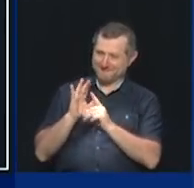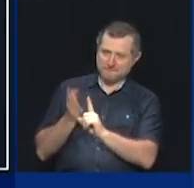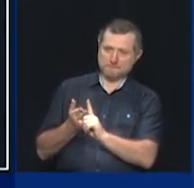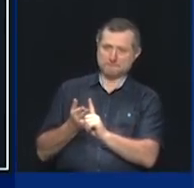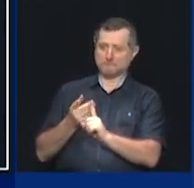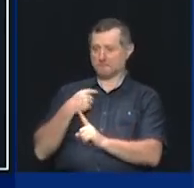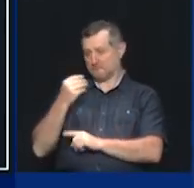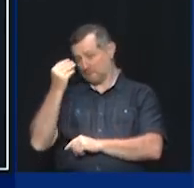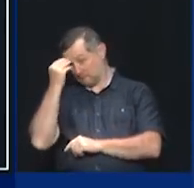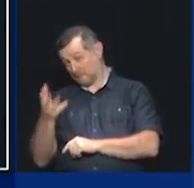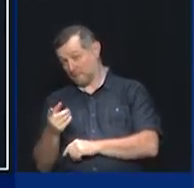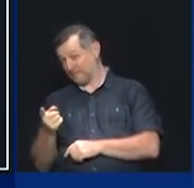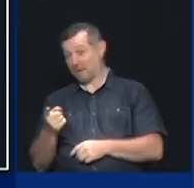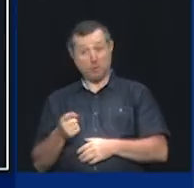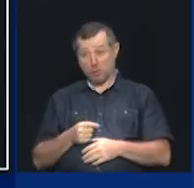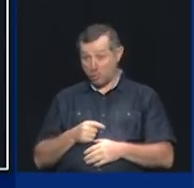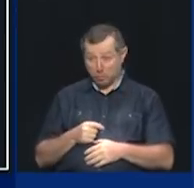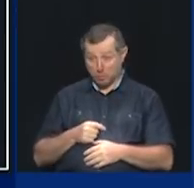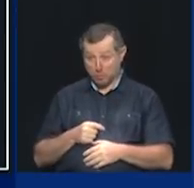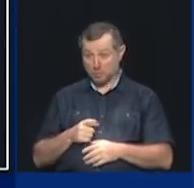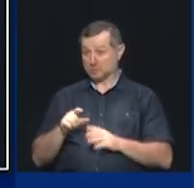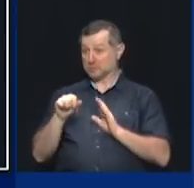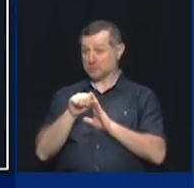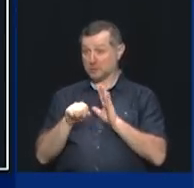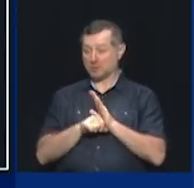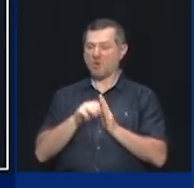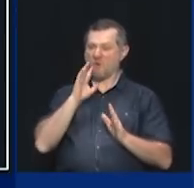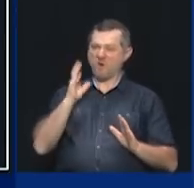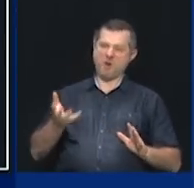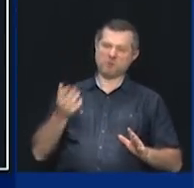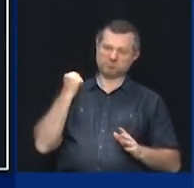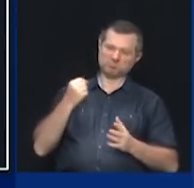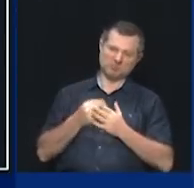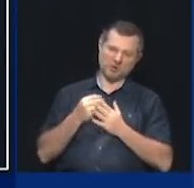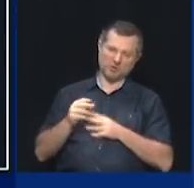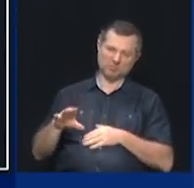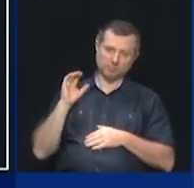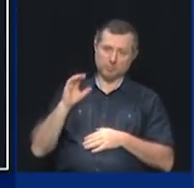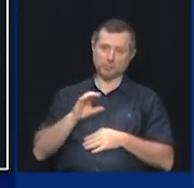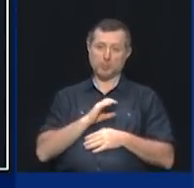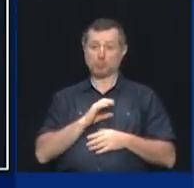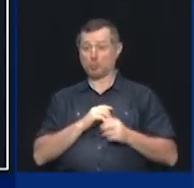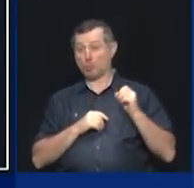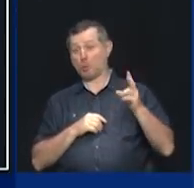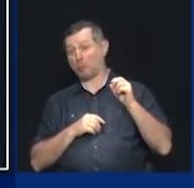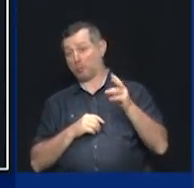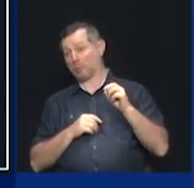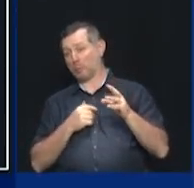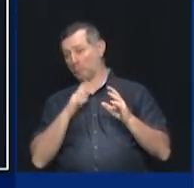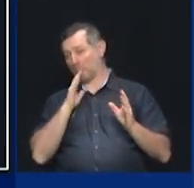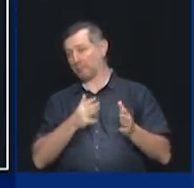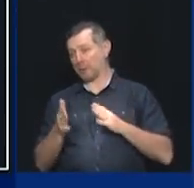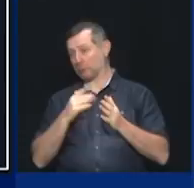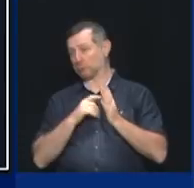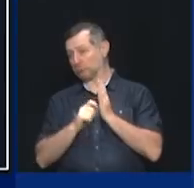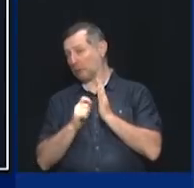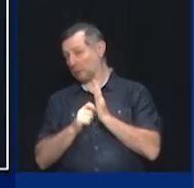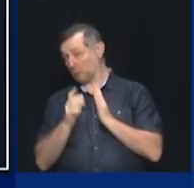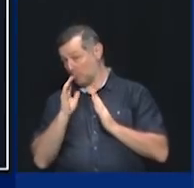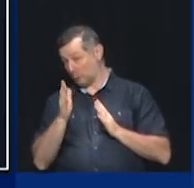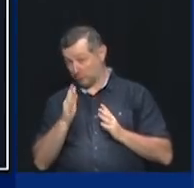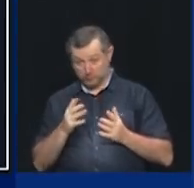the state is not going to give you any money. And then they said, oh, we'll do it. We'll do it. Some are better than